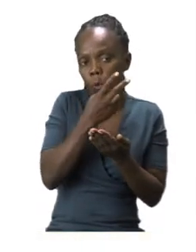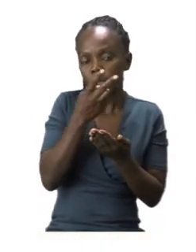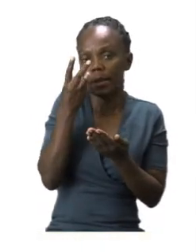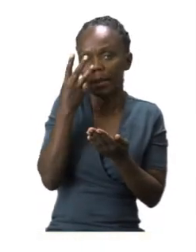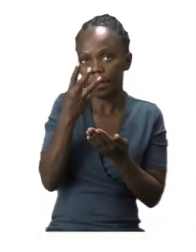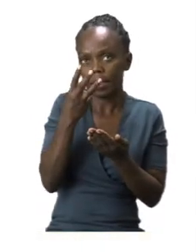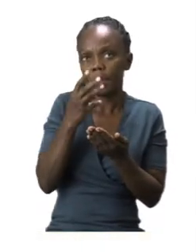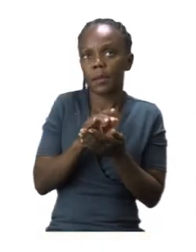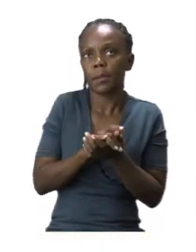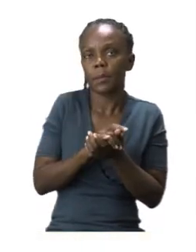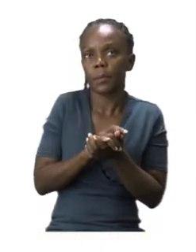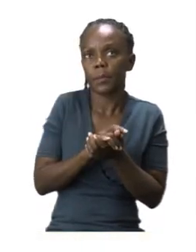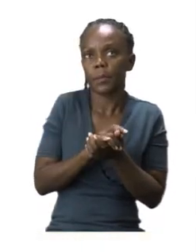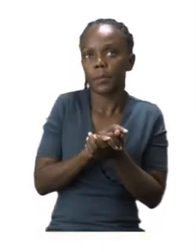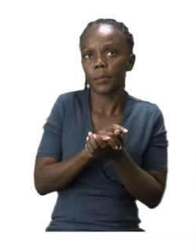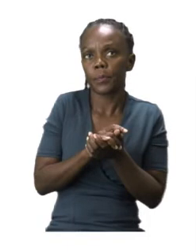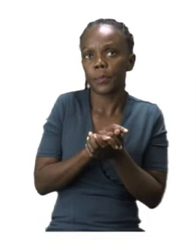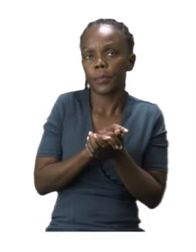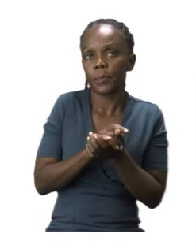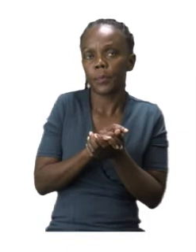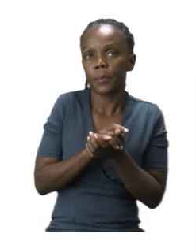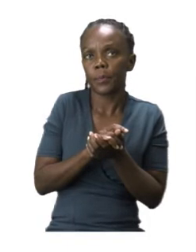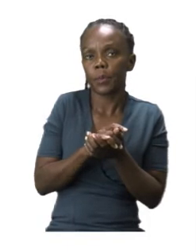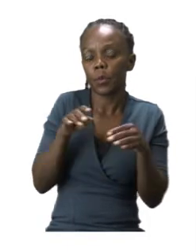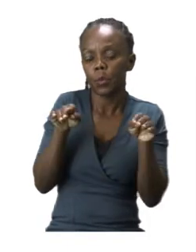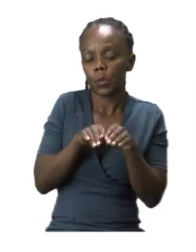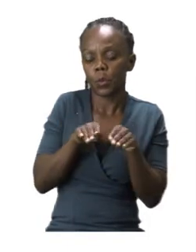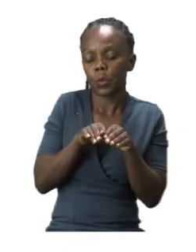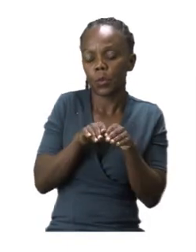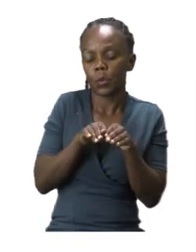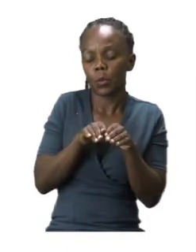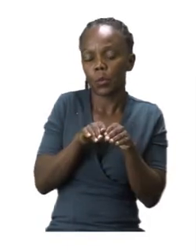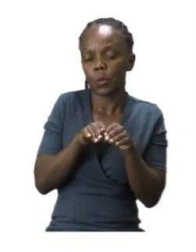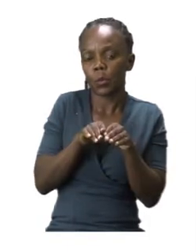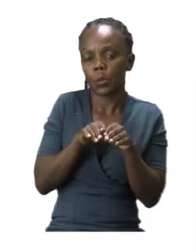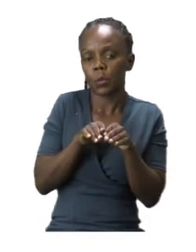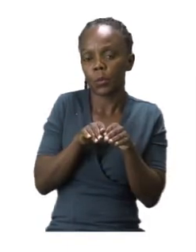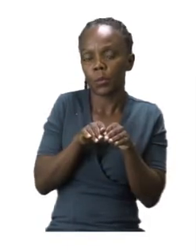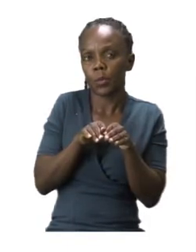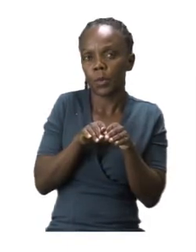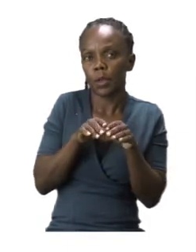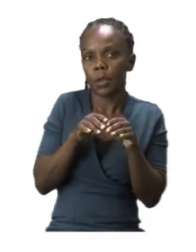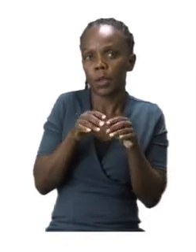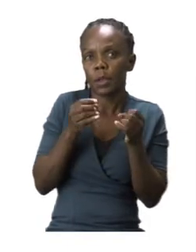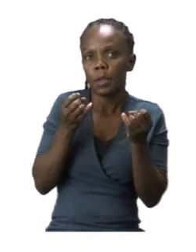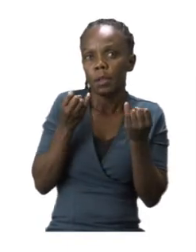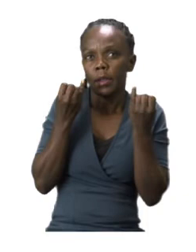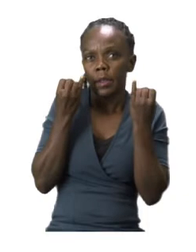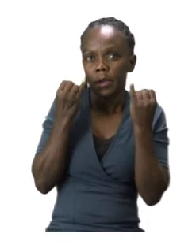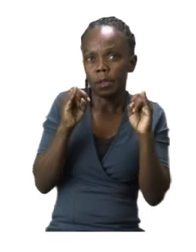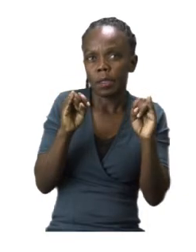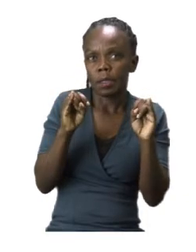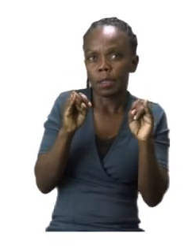page 23, we are going to be doing some data handling. Everyone, let's say